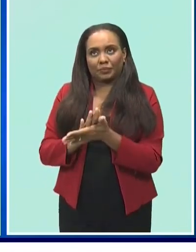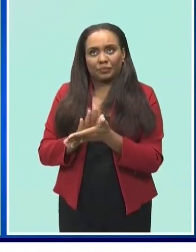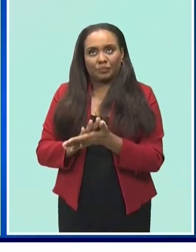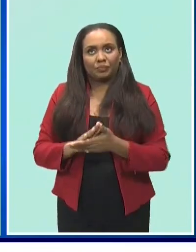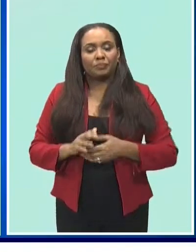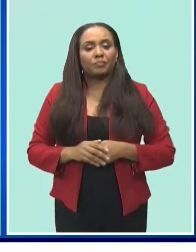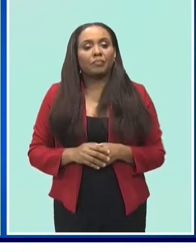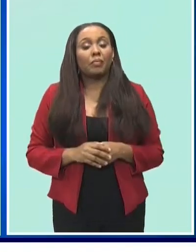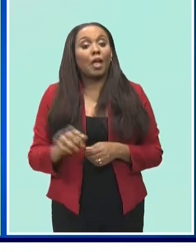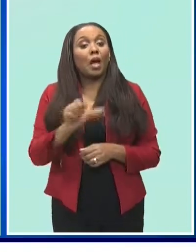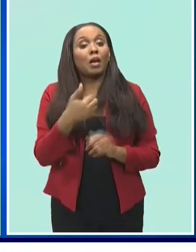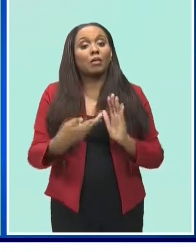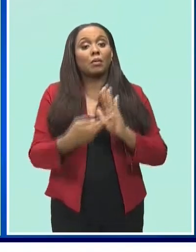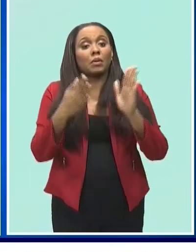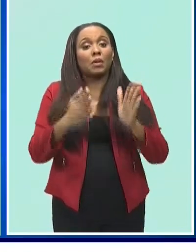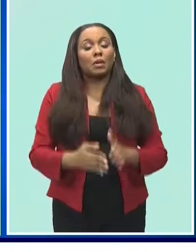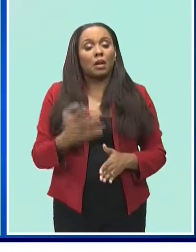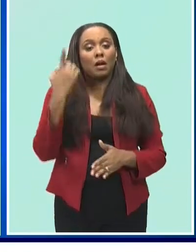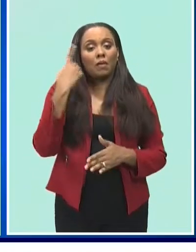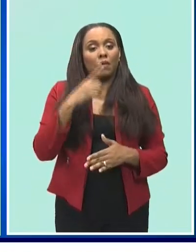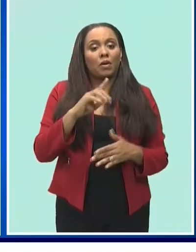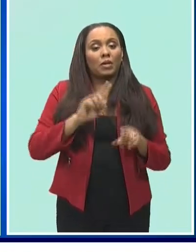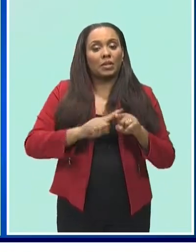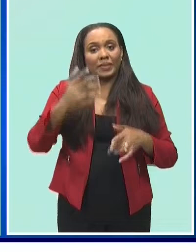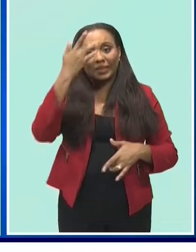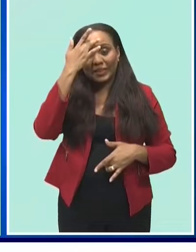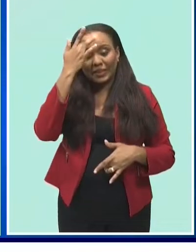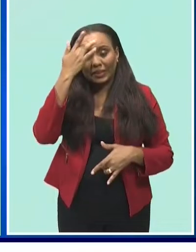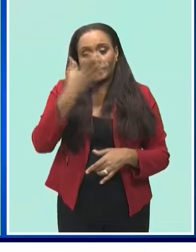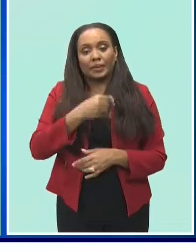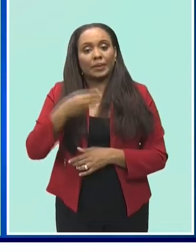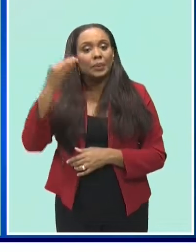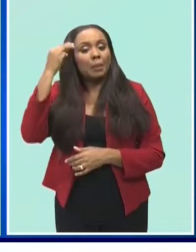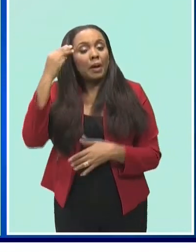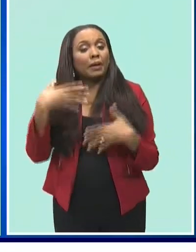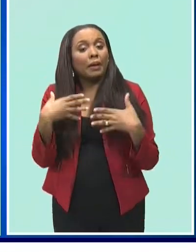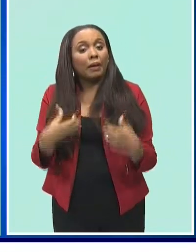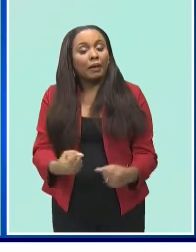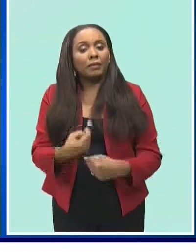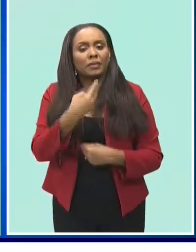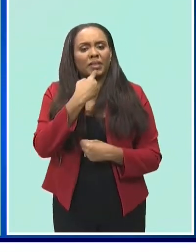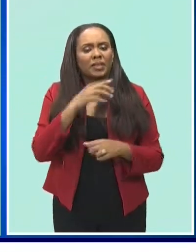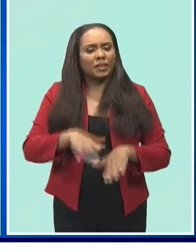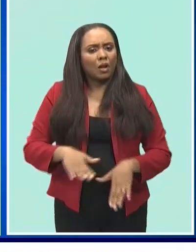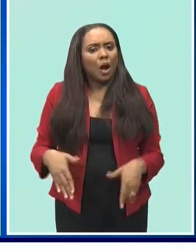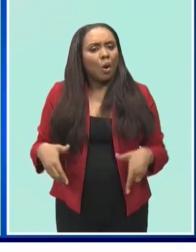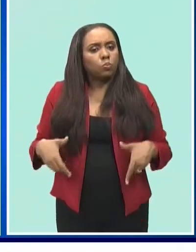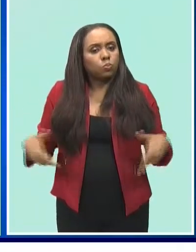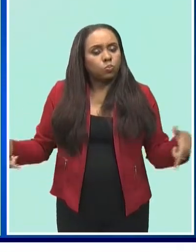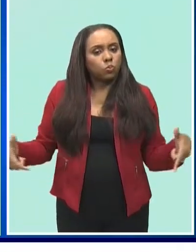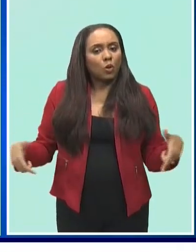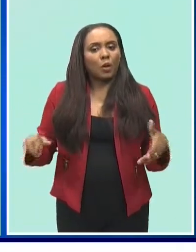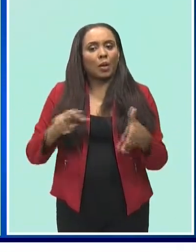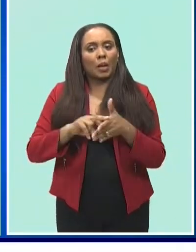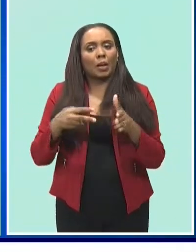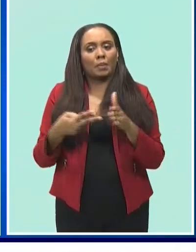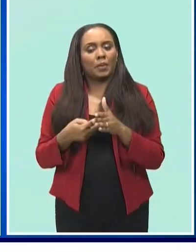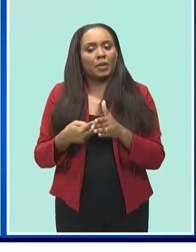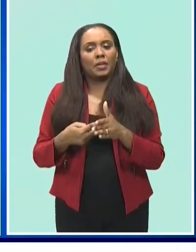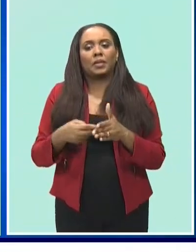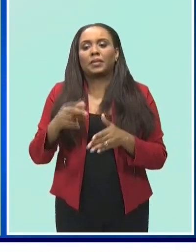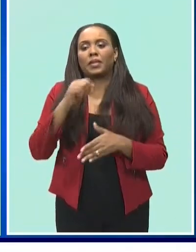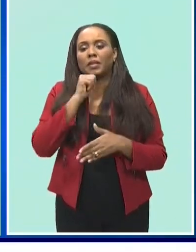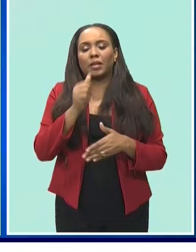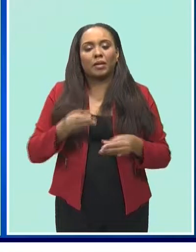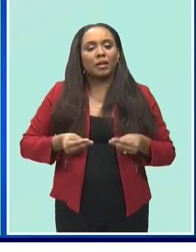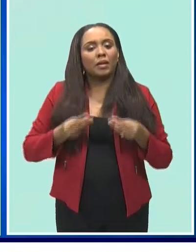non-communicable diseases and mental health, Dr. Eliza Prieto, says childhood obesity violates children's human rights. It